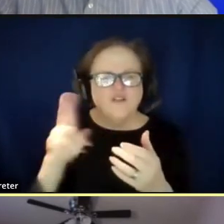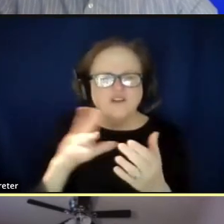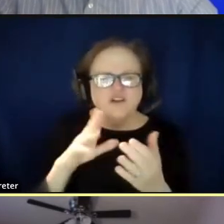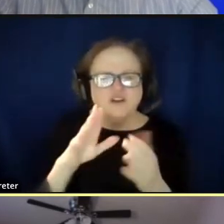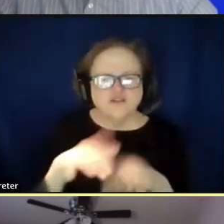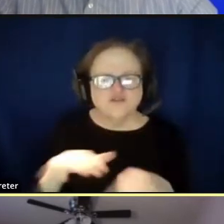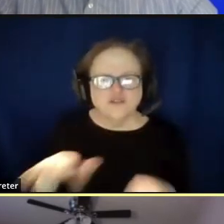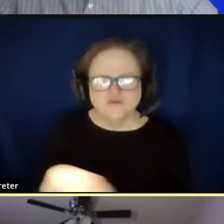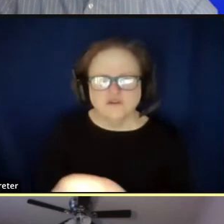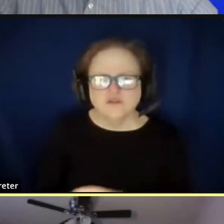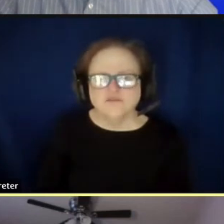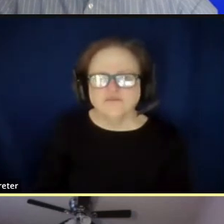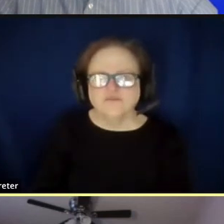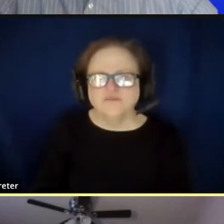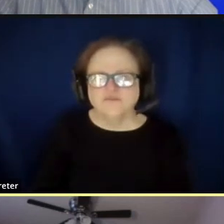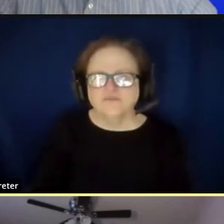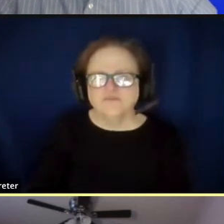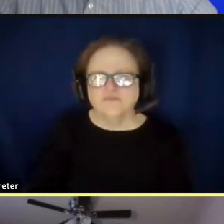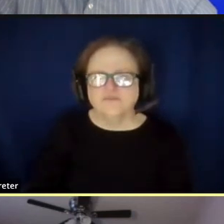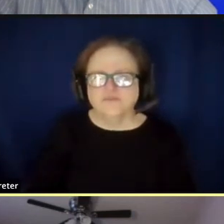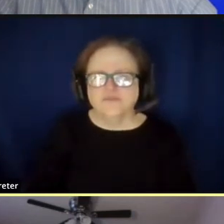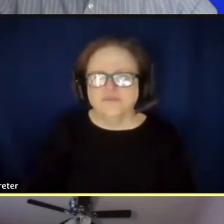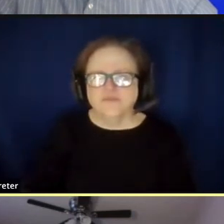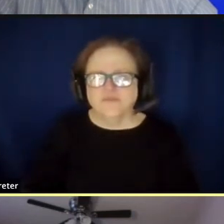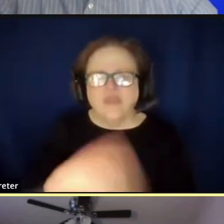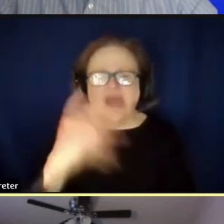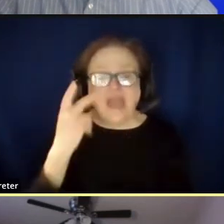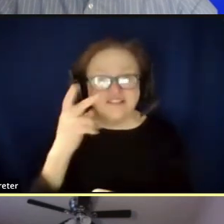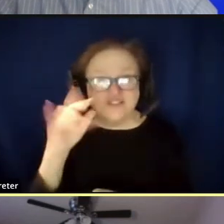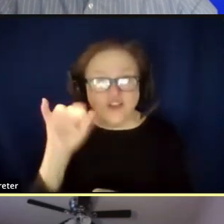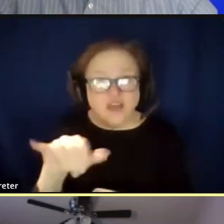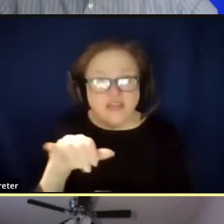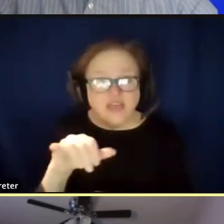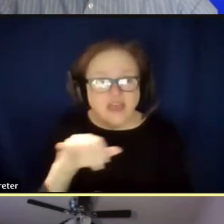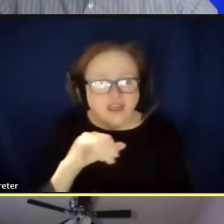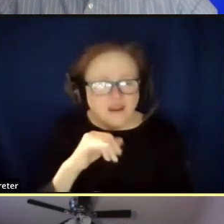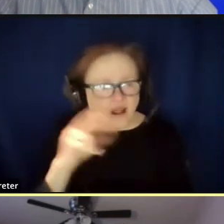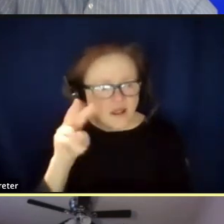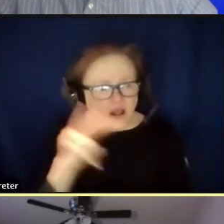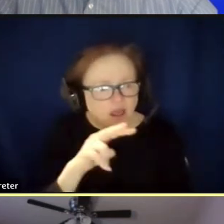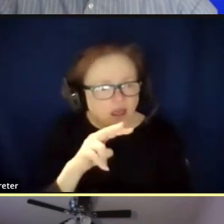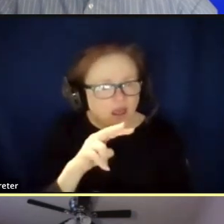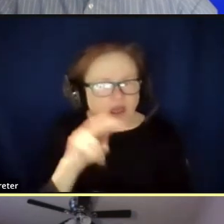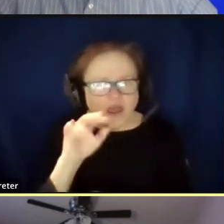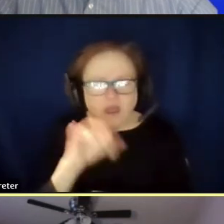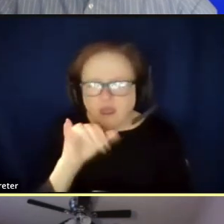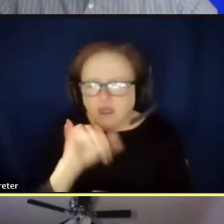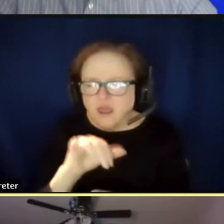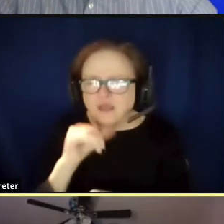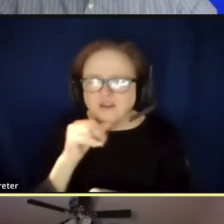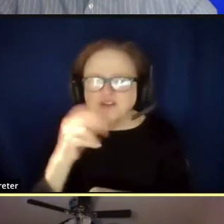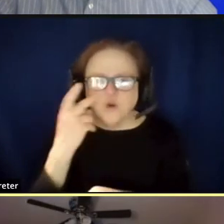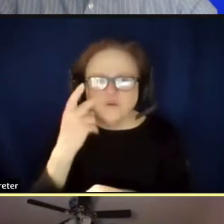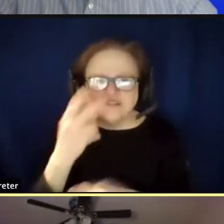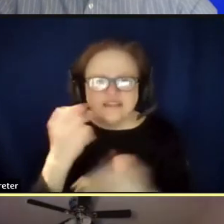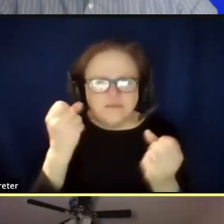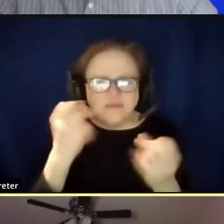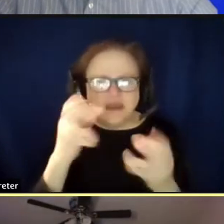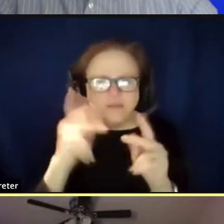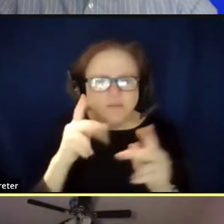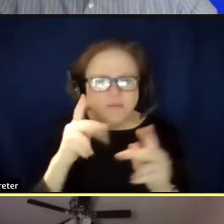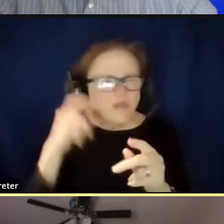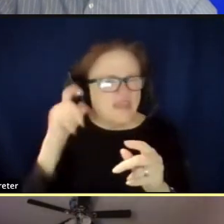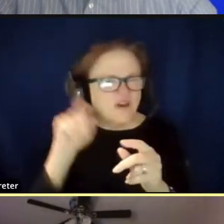I, I had seen that and I realized that, Hey, I don't see that many people with hearing aids like me.